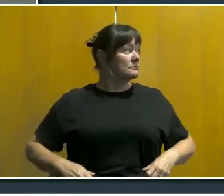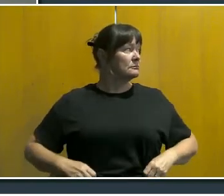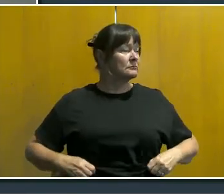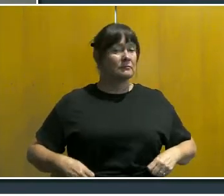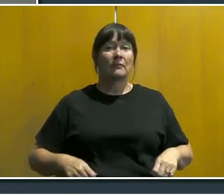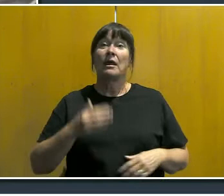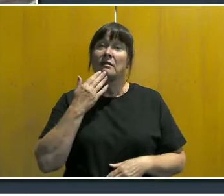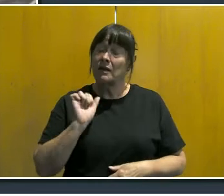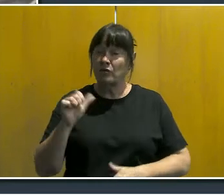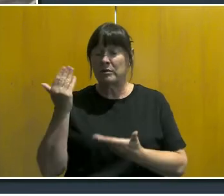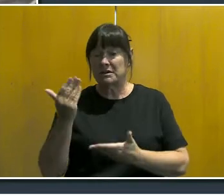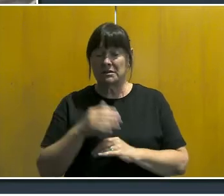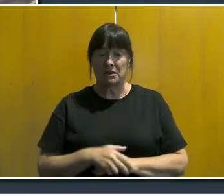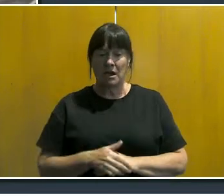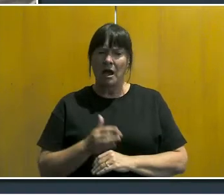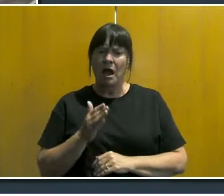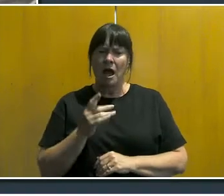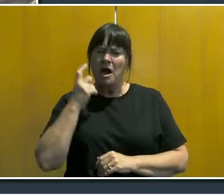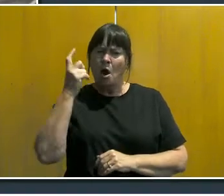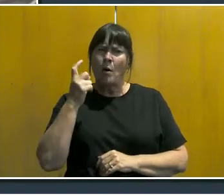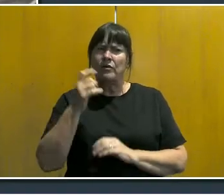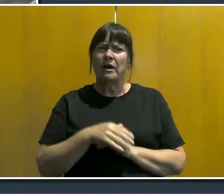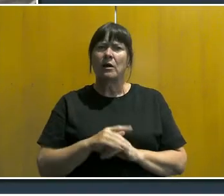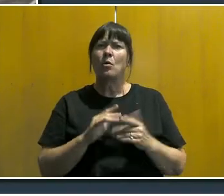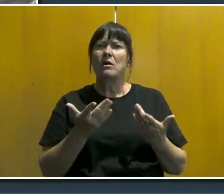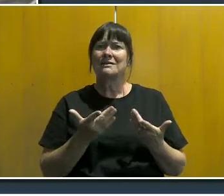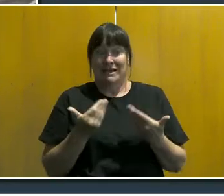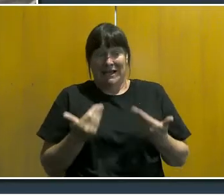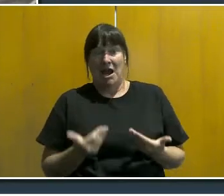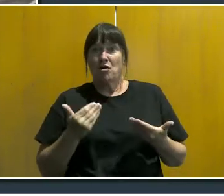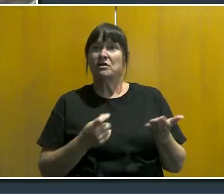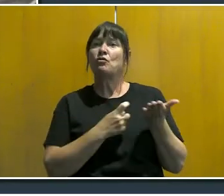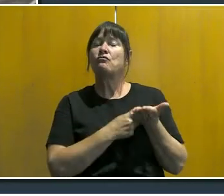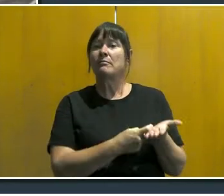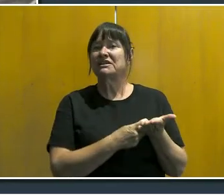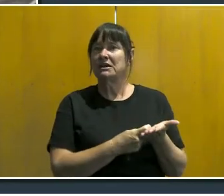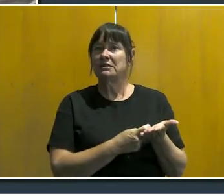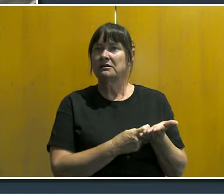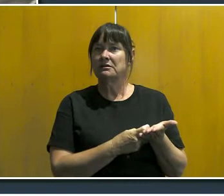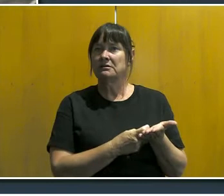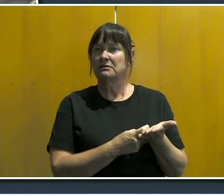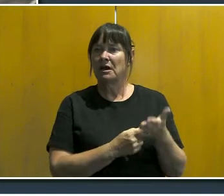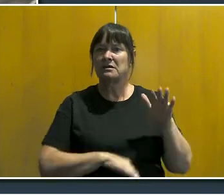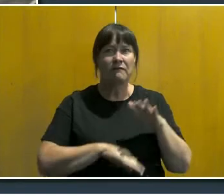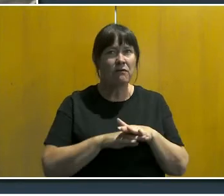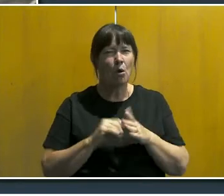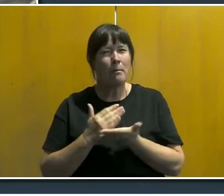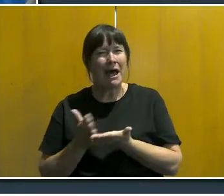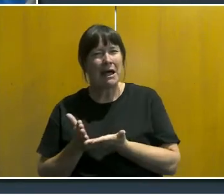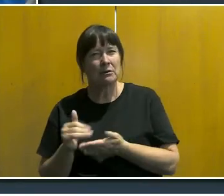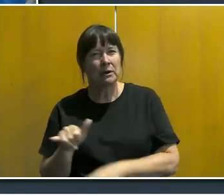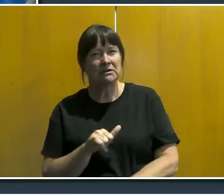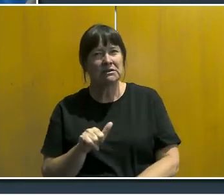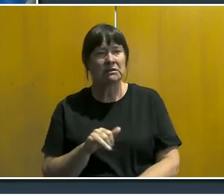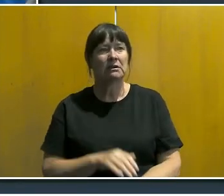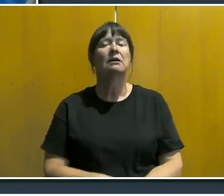Thank you for your presentation. I was just wondering, what's the current remission that you're getting on the land? Is it full or partial? I think that would